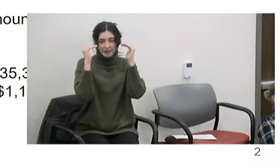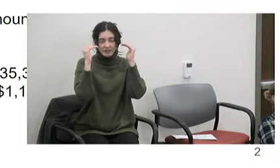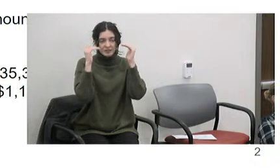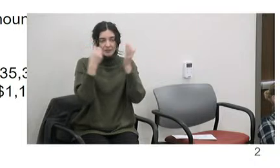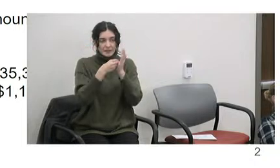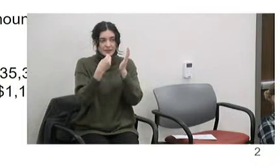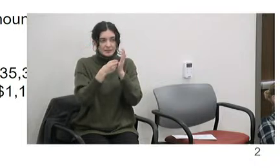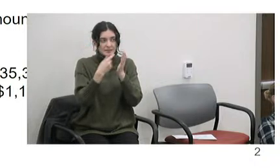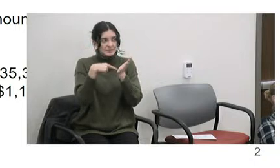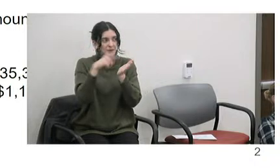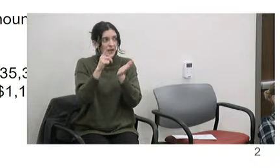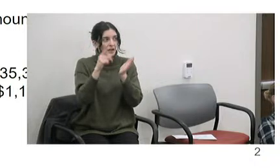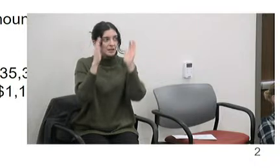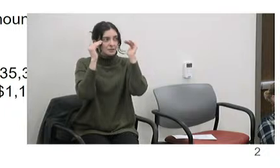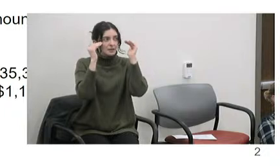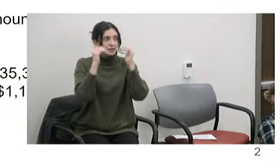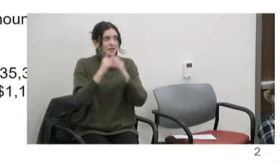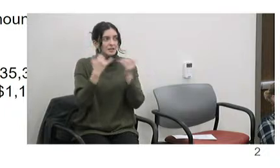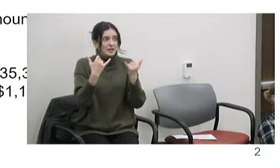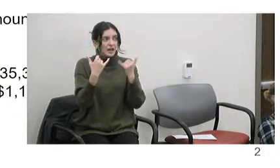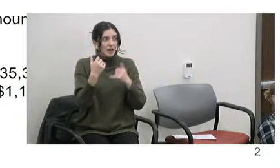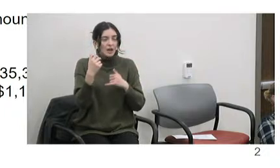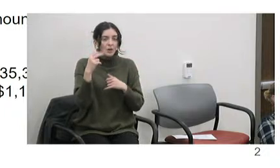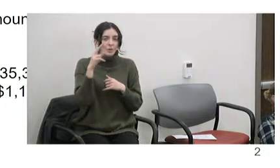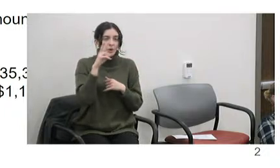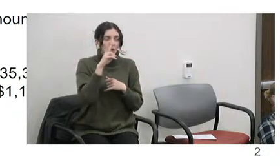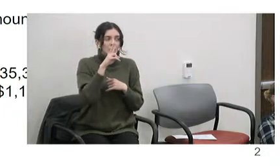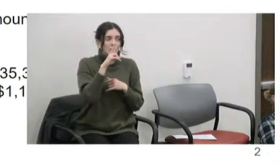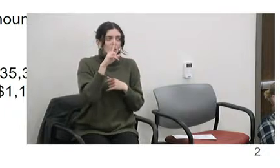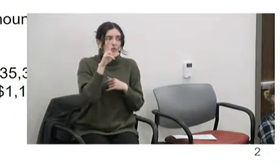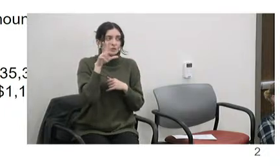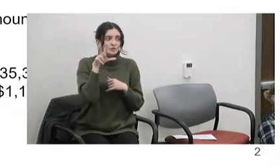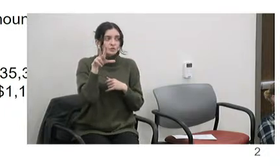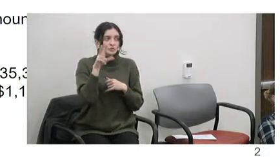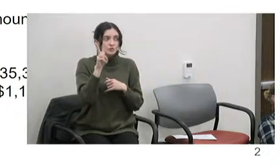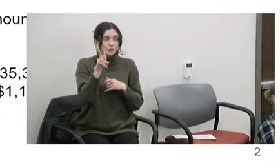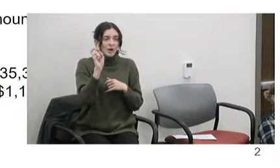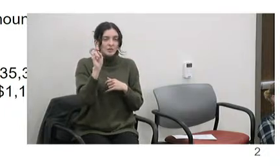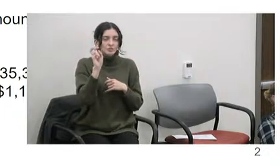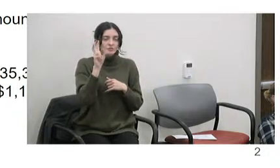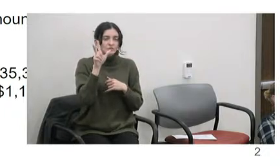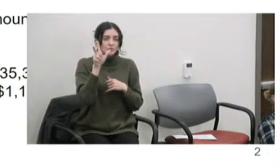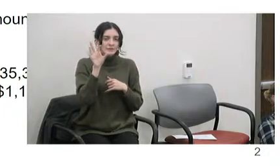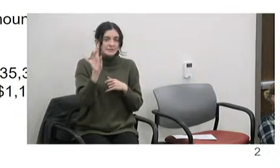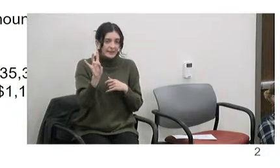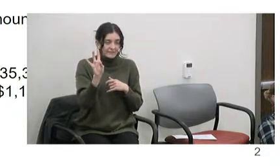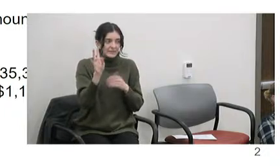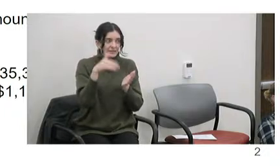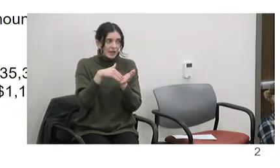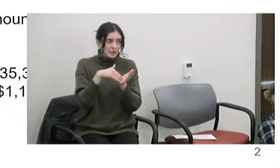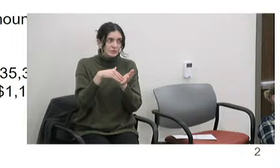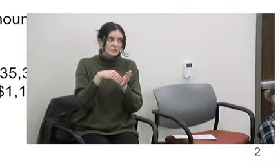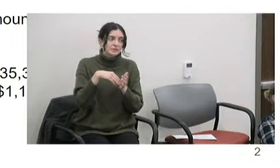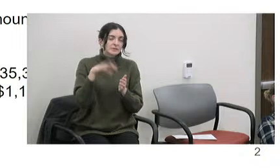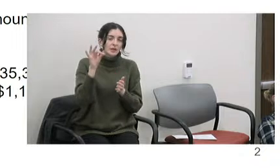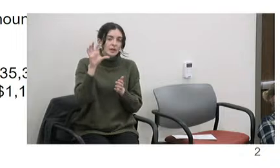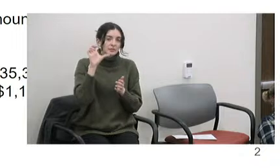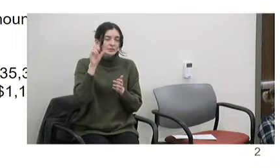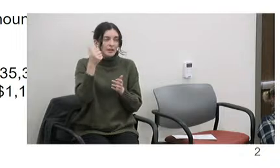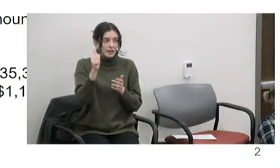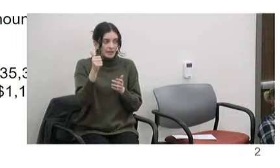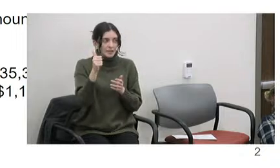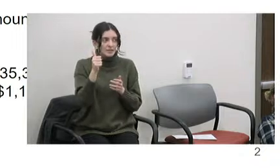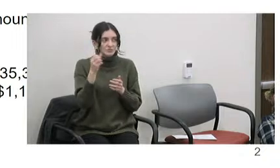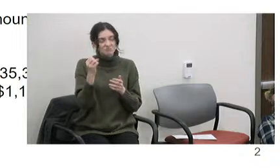$227,910 to the forecasted amount, which is a 0.3% variance. And that's favorable in terms of our